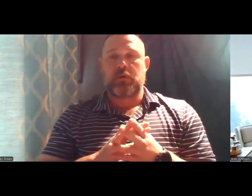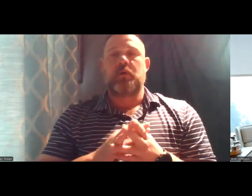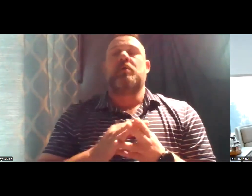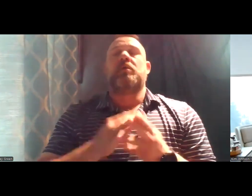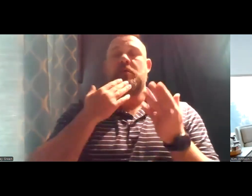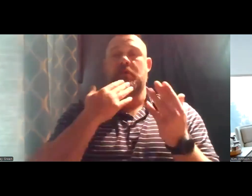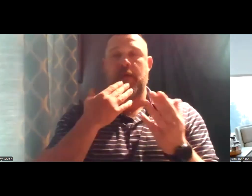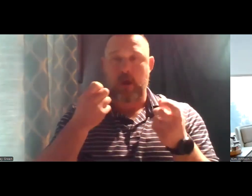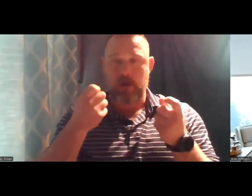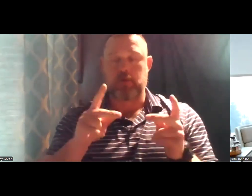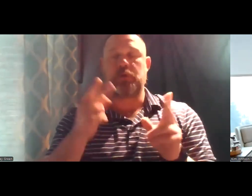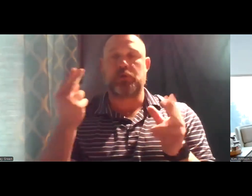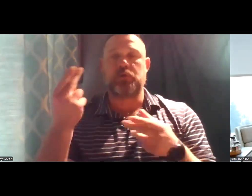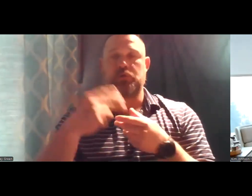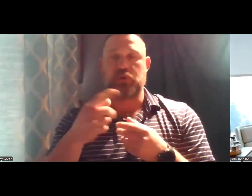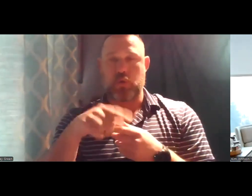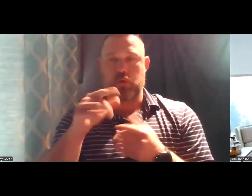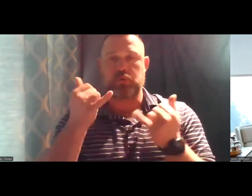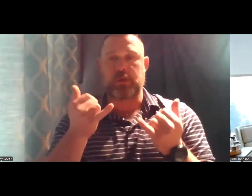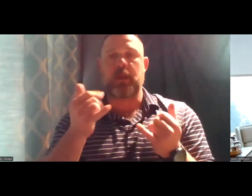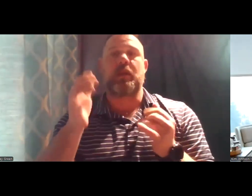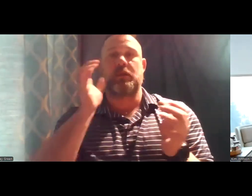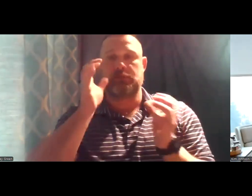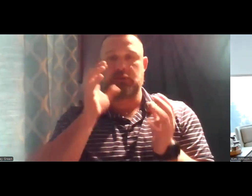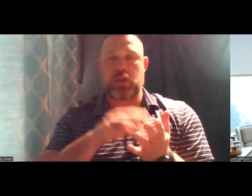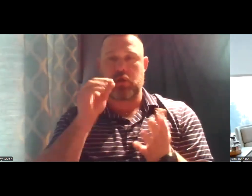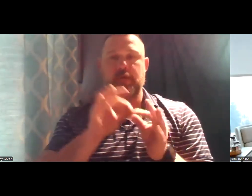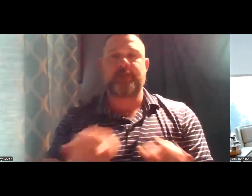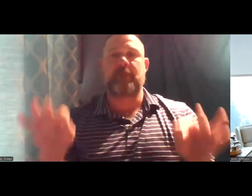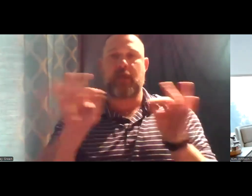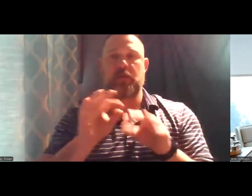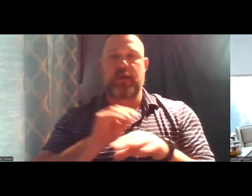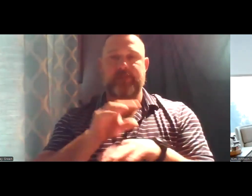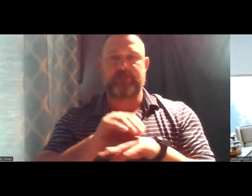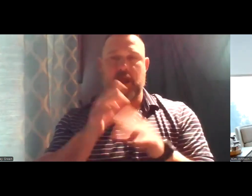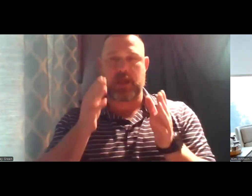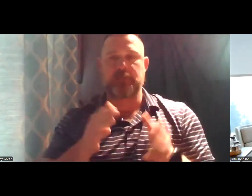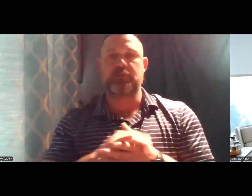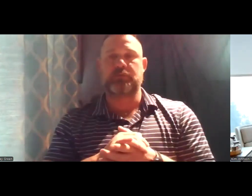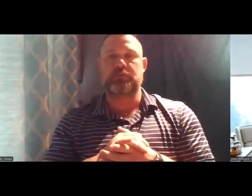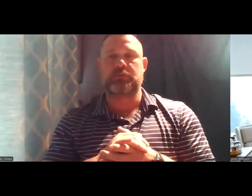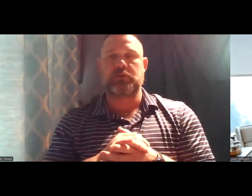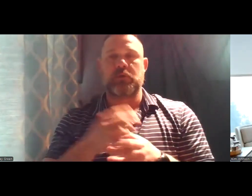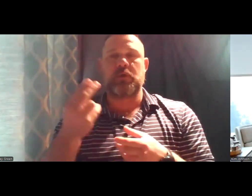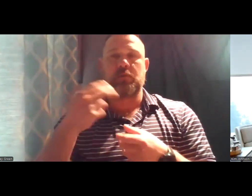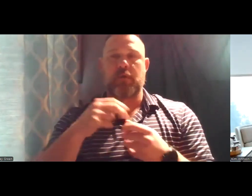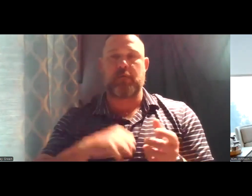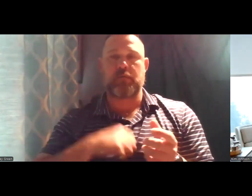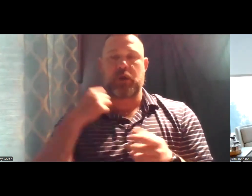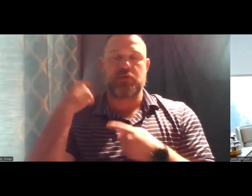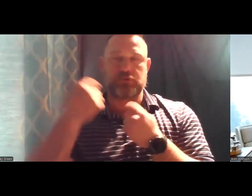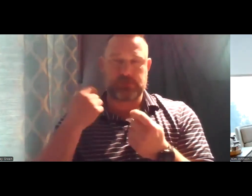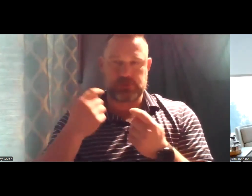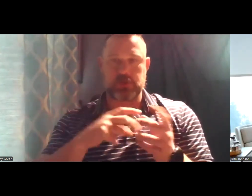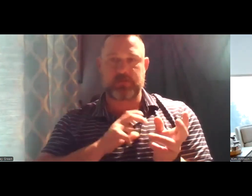the opportunity to join you today and listen and learn from you as valued advisors. You are part of a proud tradition of